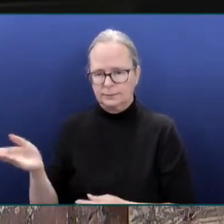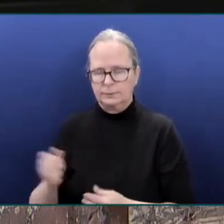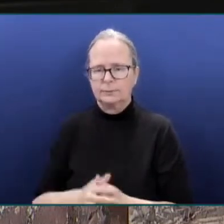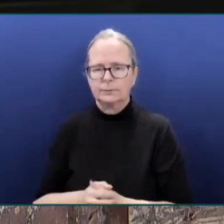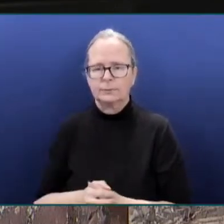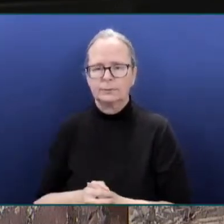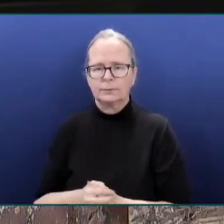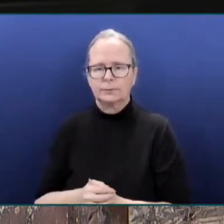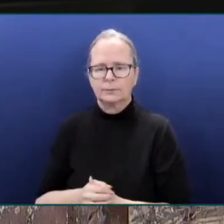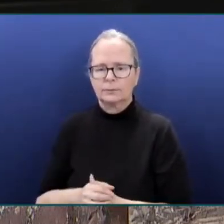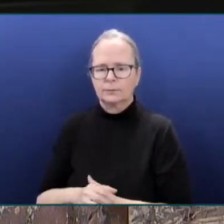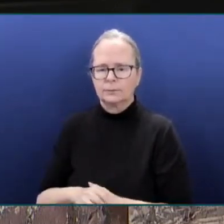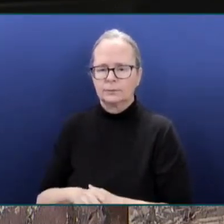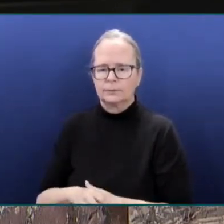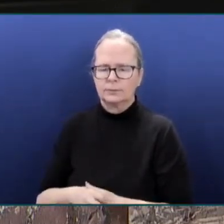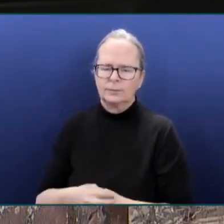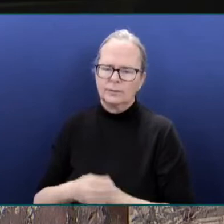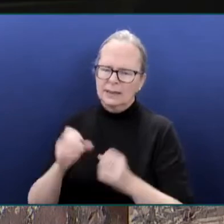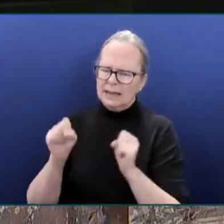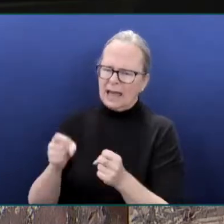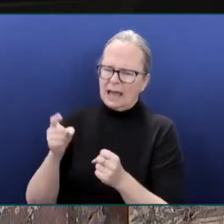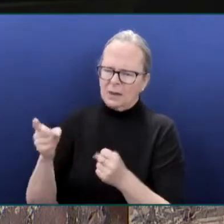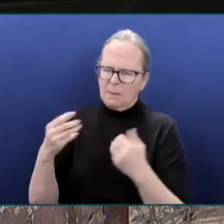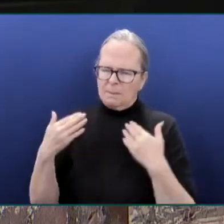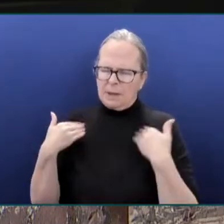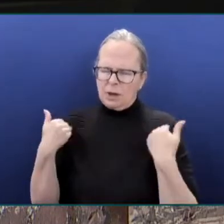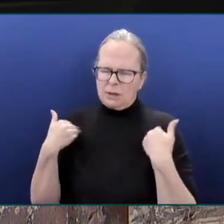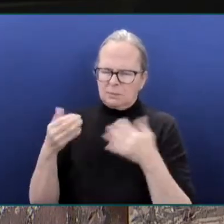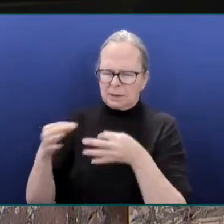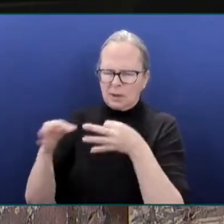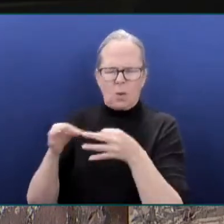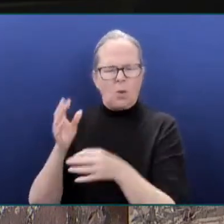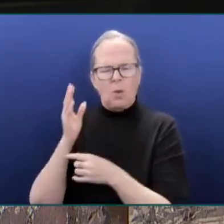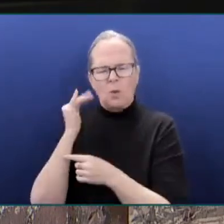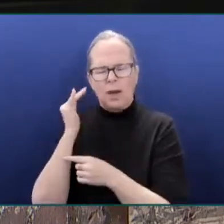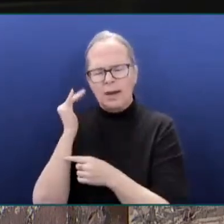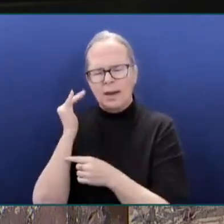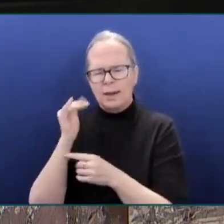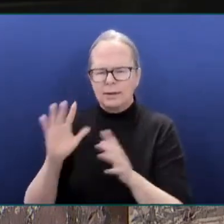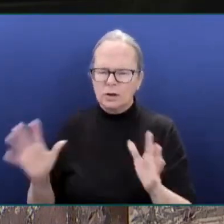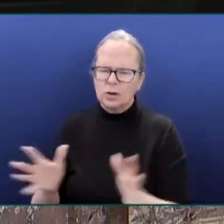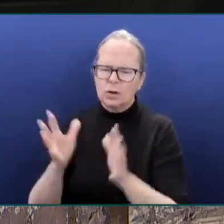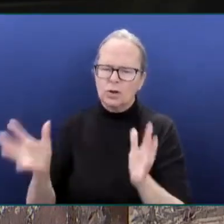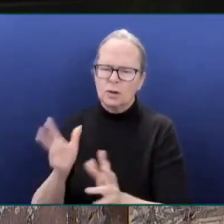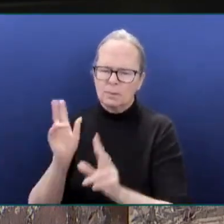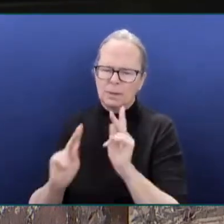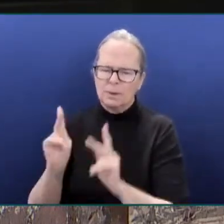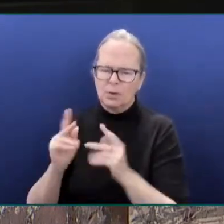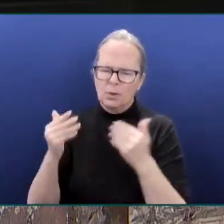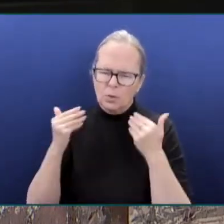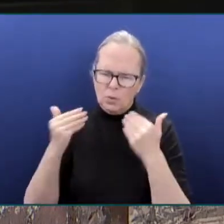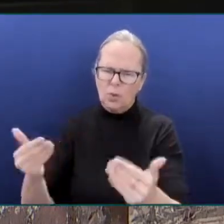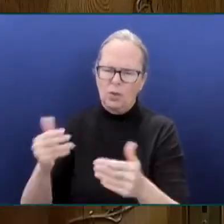BC to get the third shot in the fight against COVID-19?